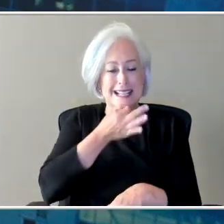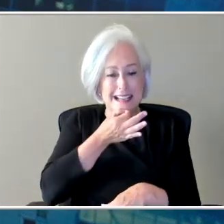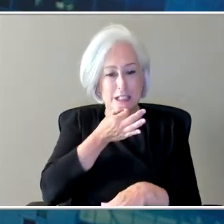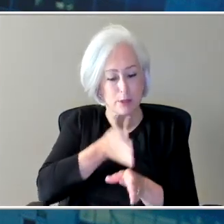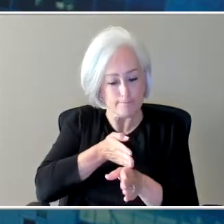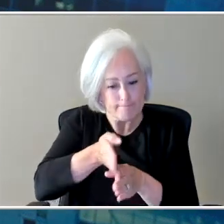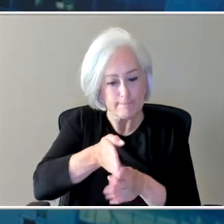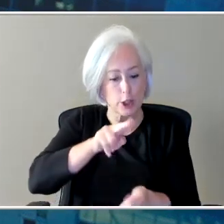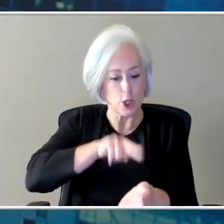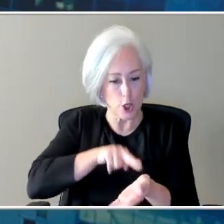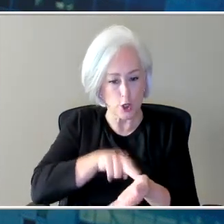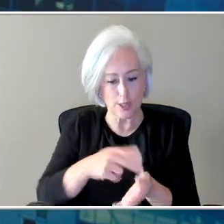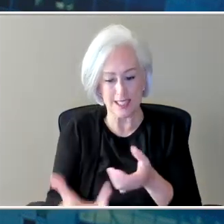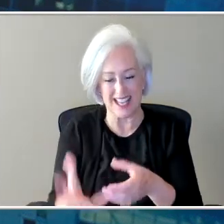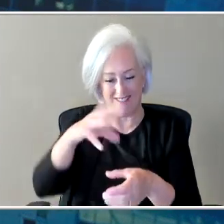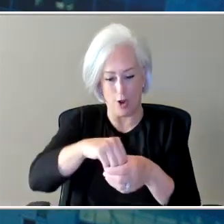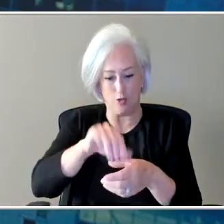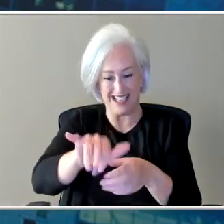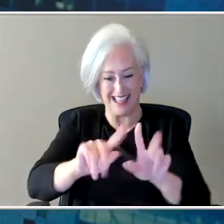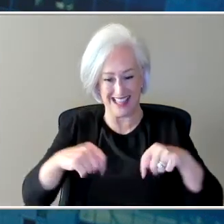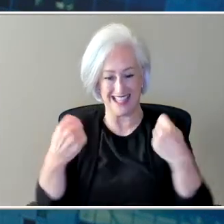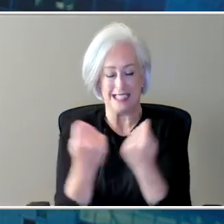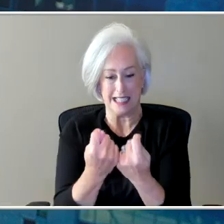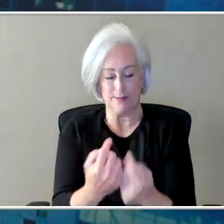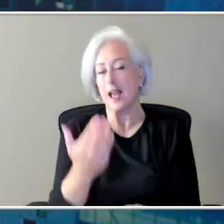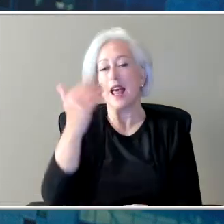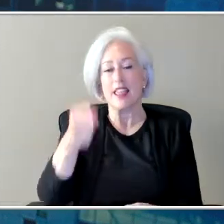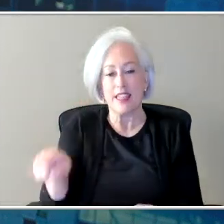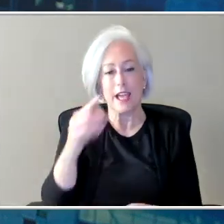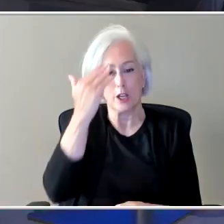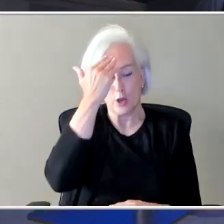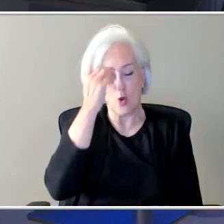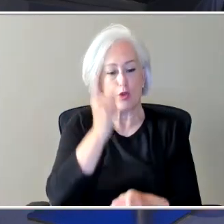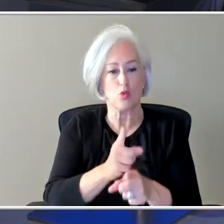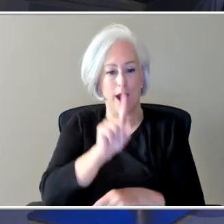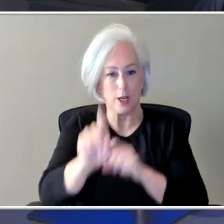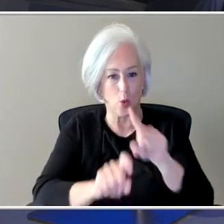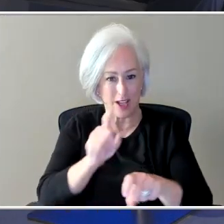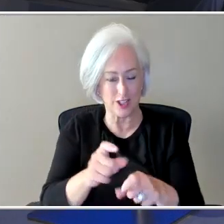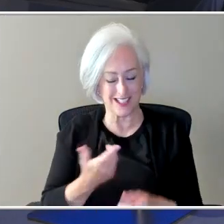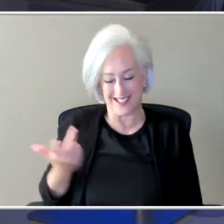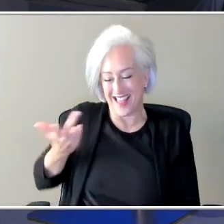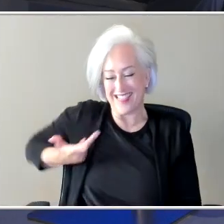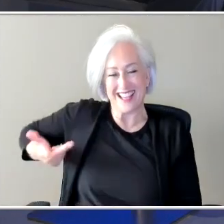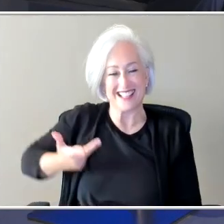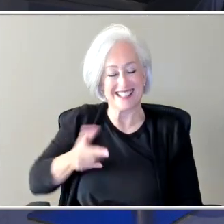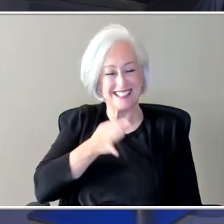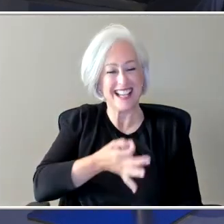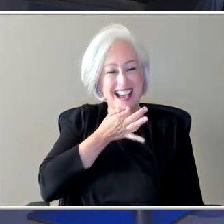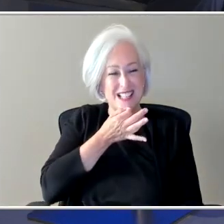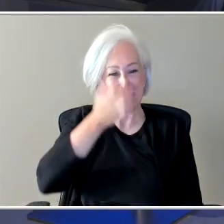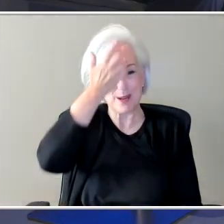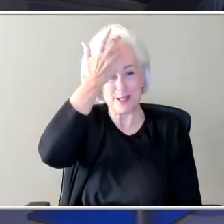providers, and that they know the right next question to ask. Yeah, these are the experts. And these are the experts. Here we go, Rhonda and Sarah. And